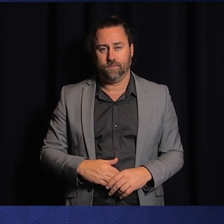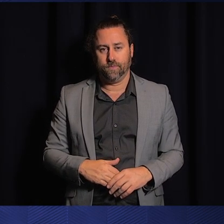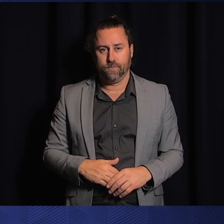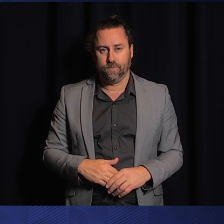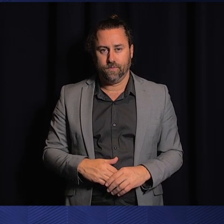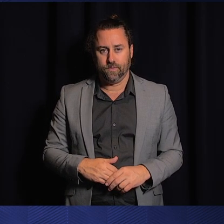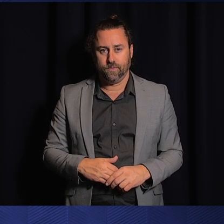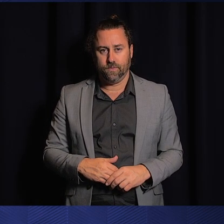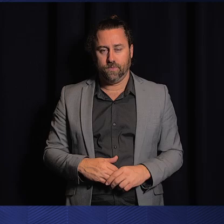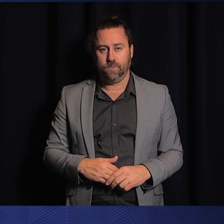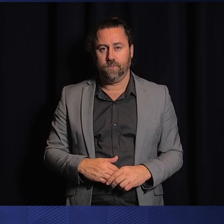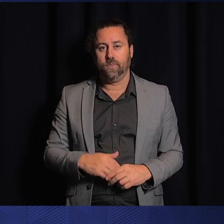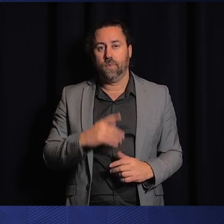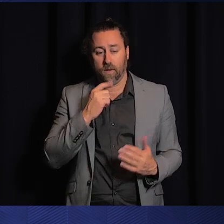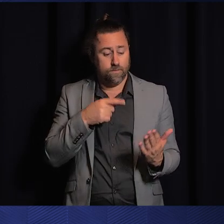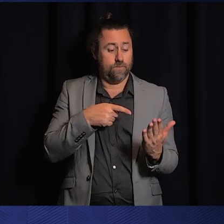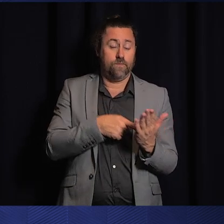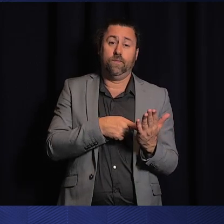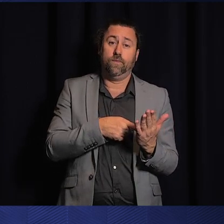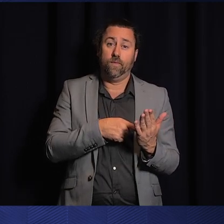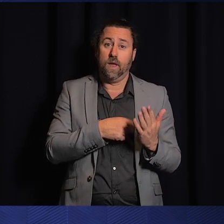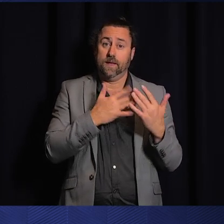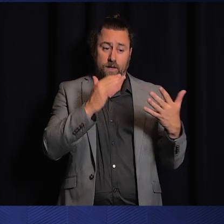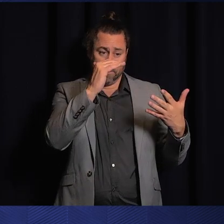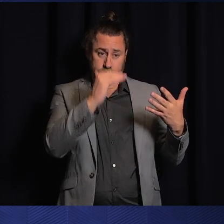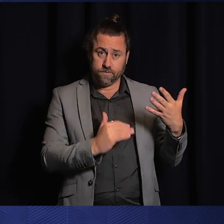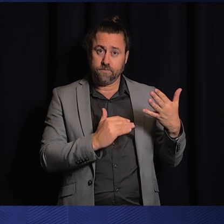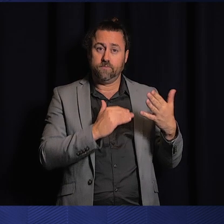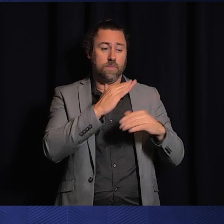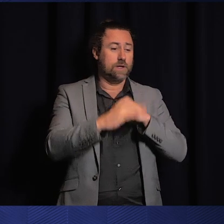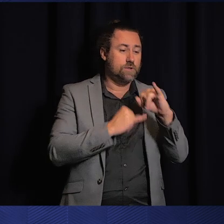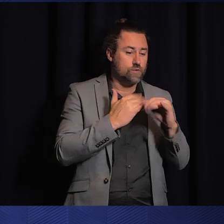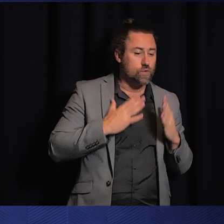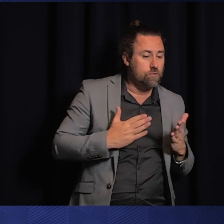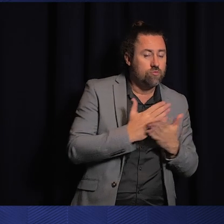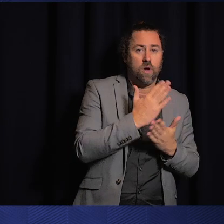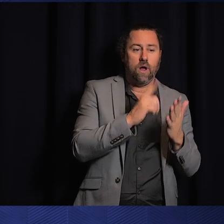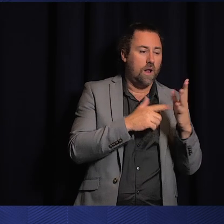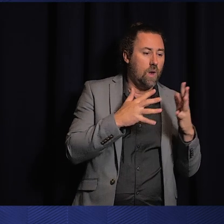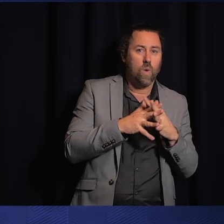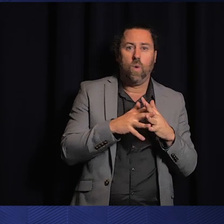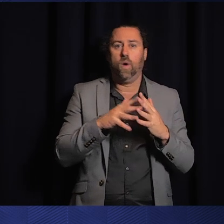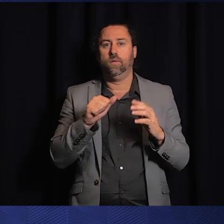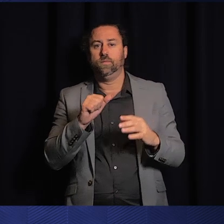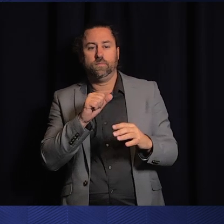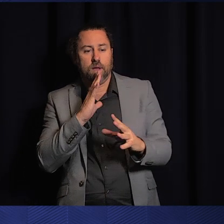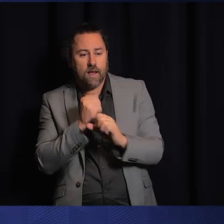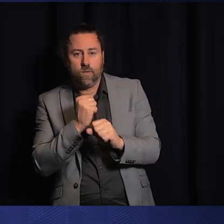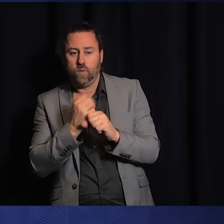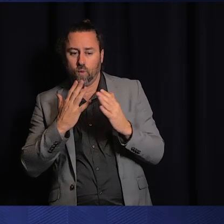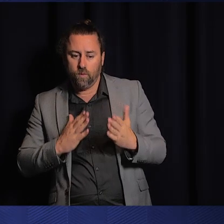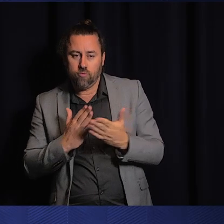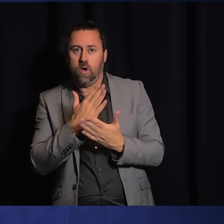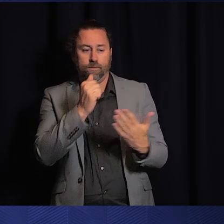human rights laws are mentioned at the beginning, then the activities targets are mentioned.